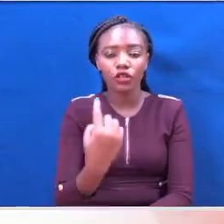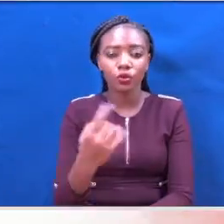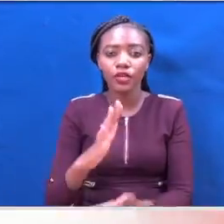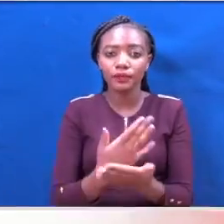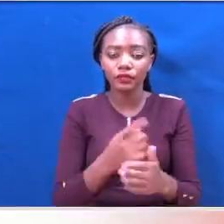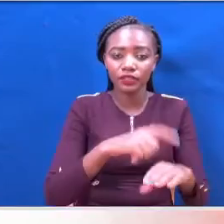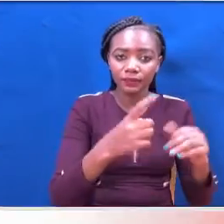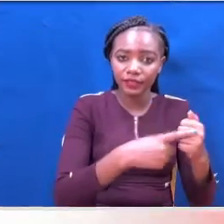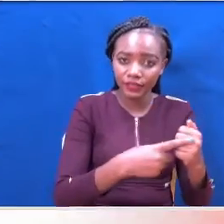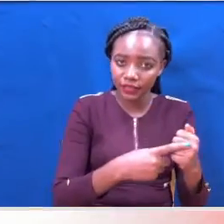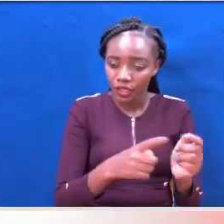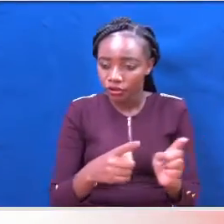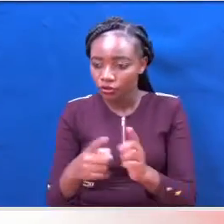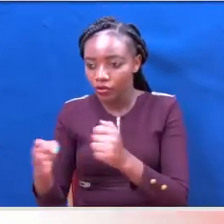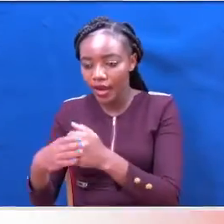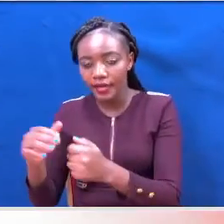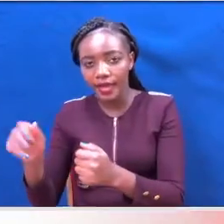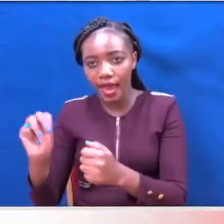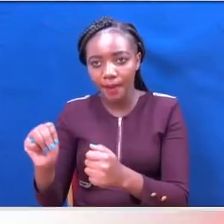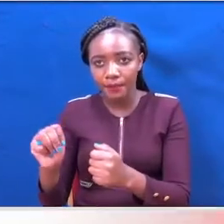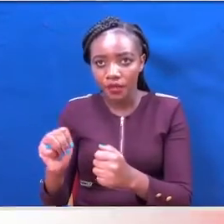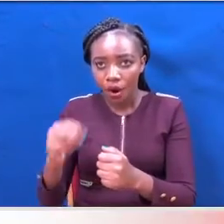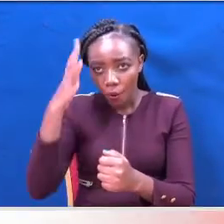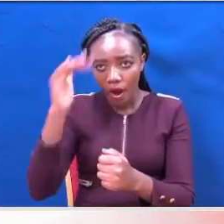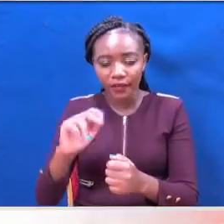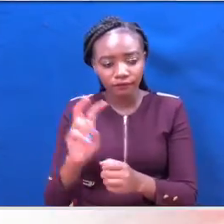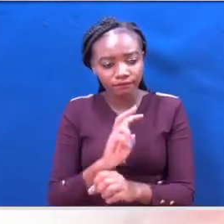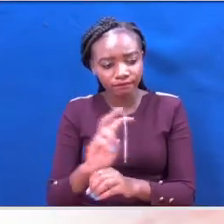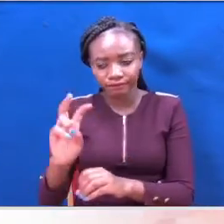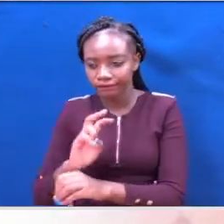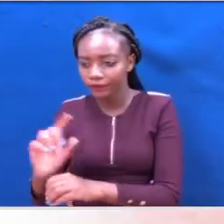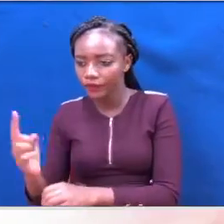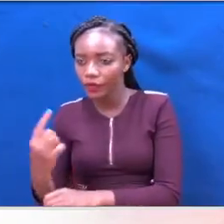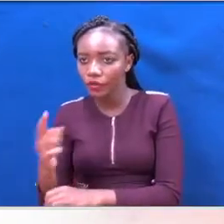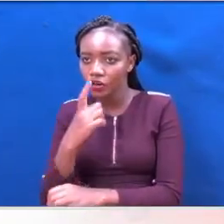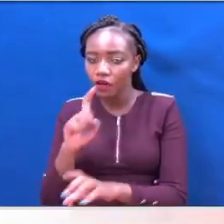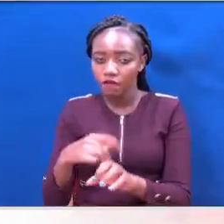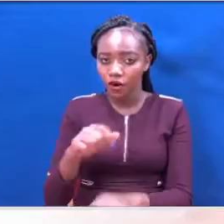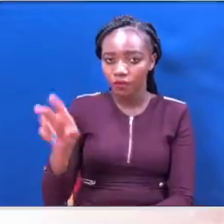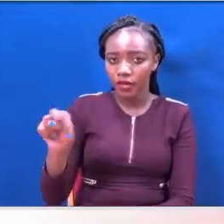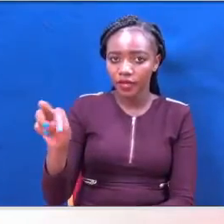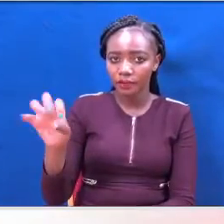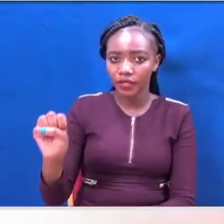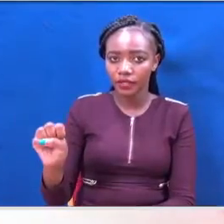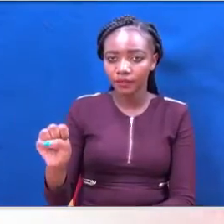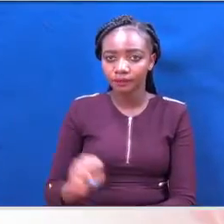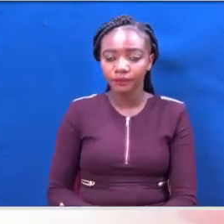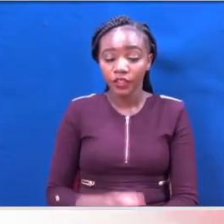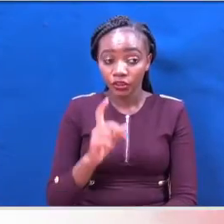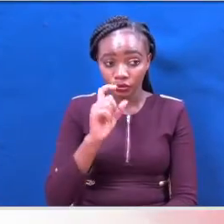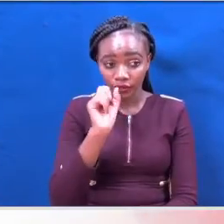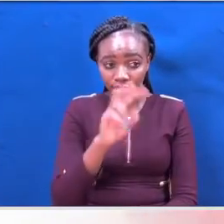6 a.m. and 9 a.m. as part of a series of test runs by the Nairobi Metropolitan Services to assess its level